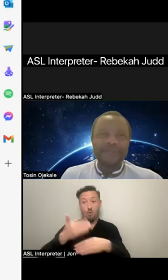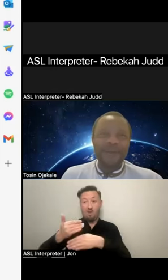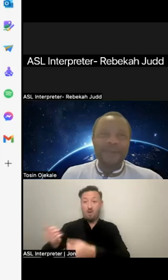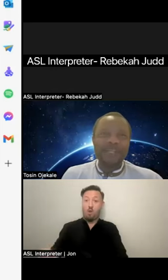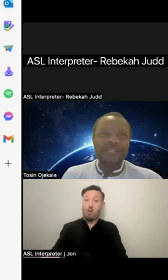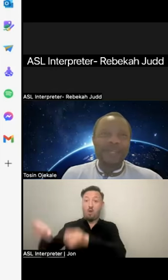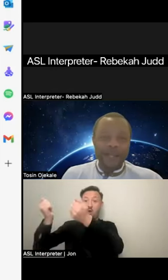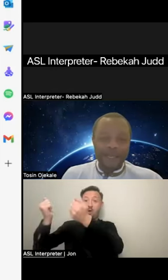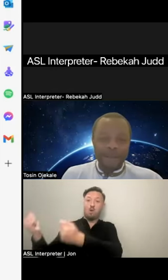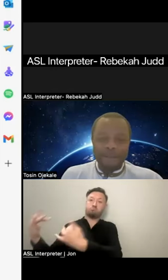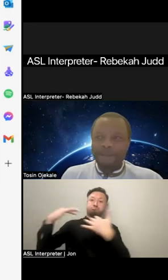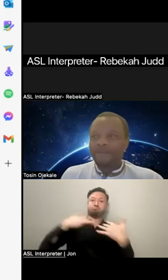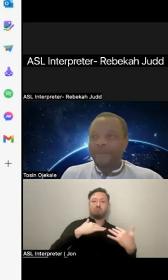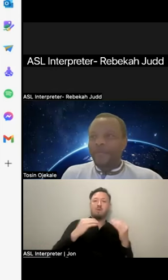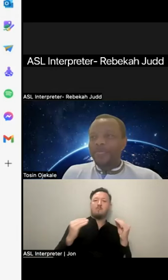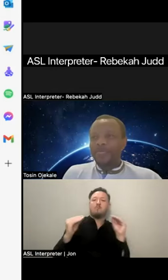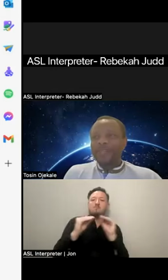the environment.